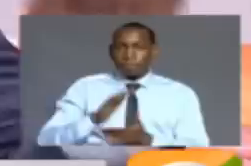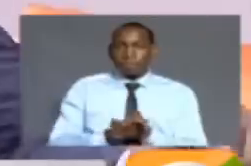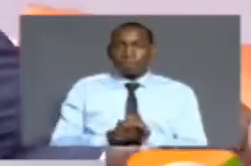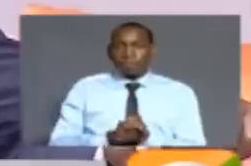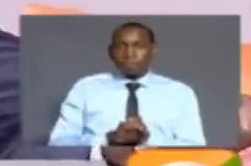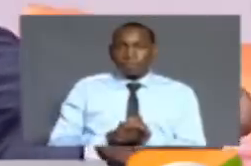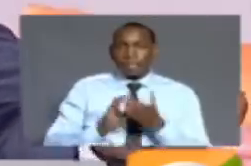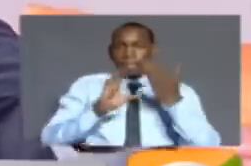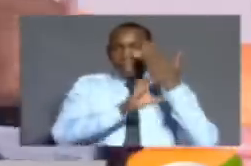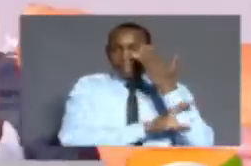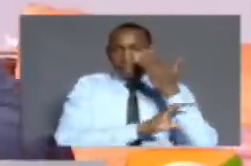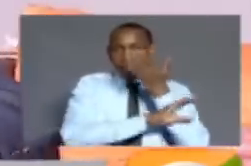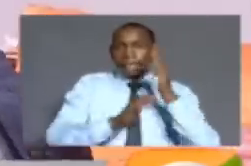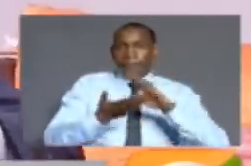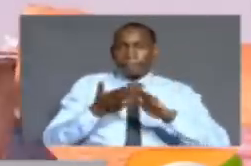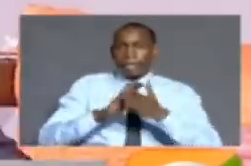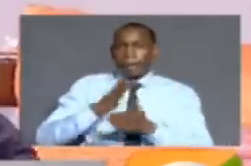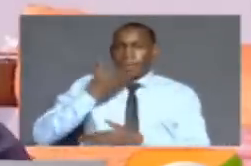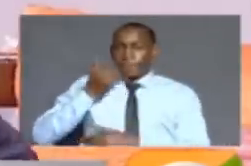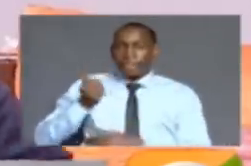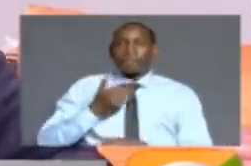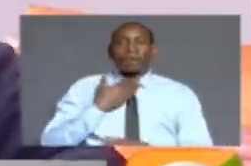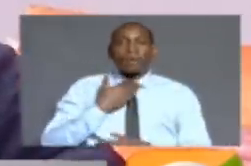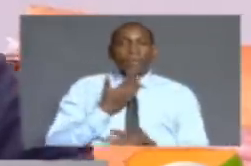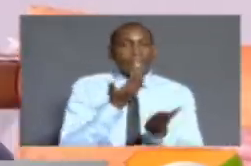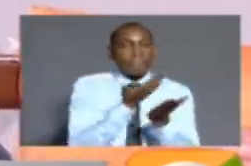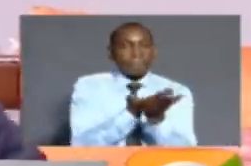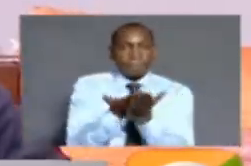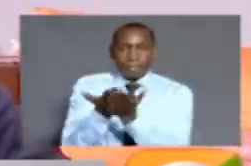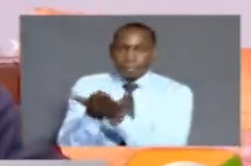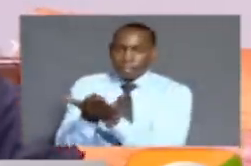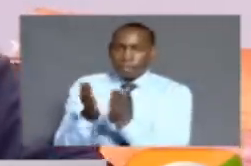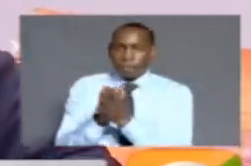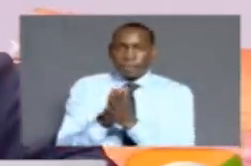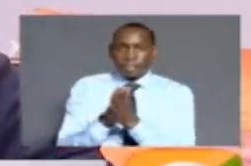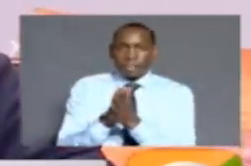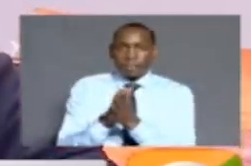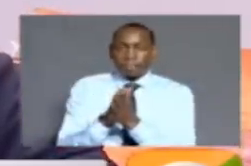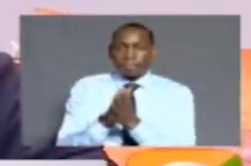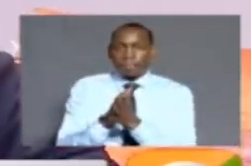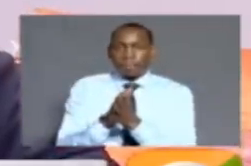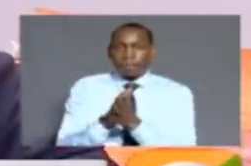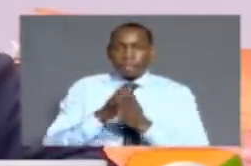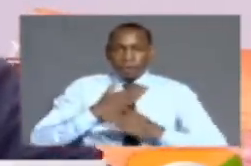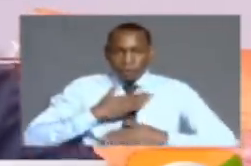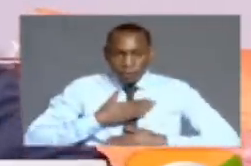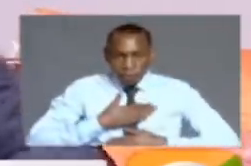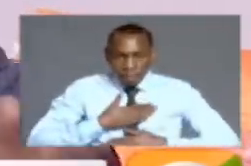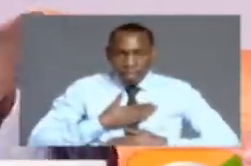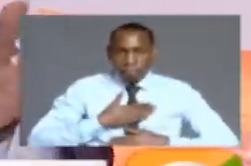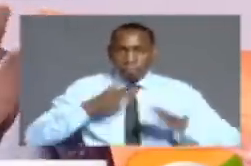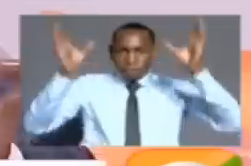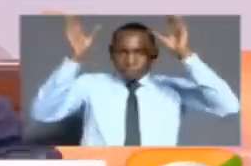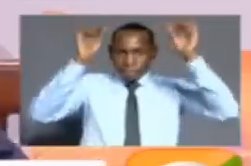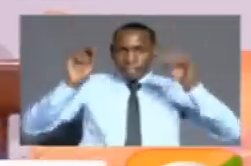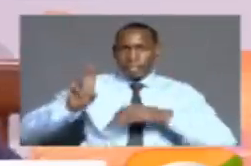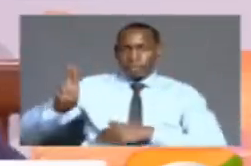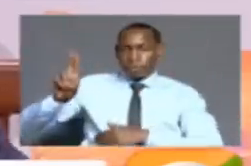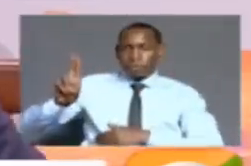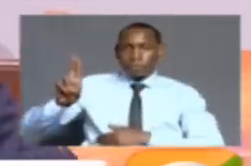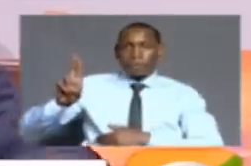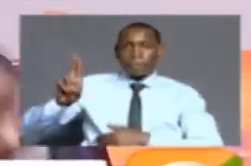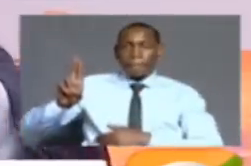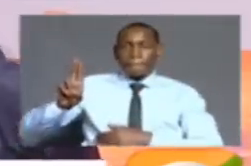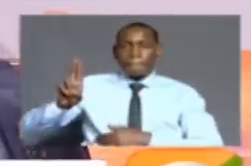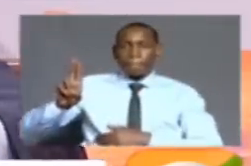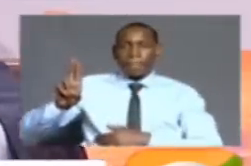than you found it. Yeah. I would want to plead with His Excellency Uhuru Muigai Kenyatta. You know, I want to be as critical as I can be,